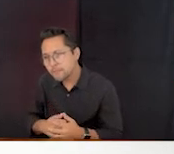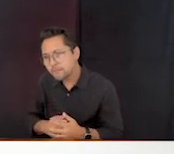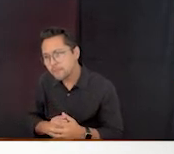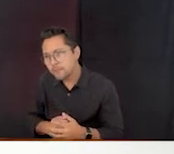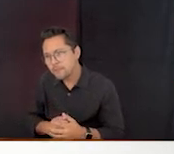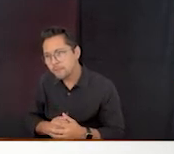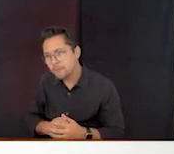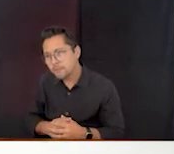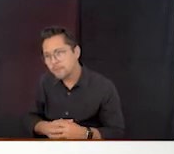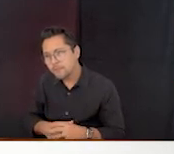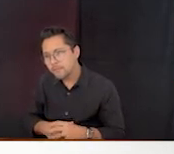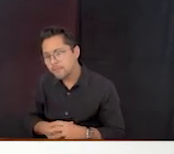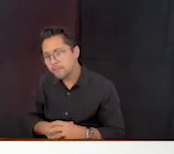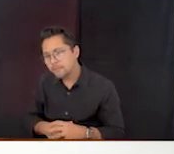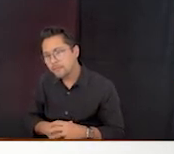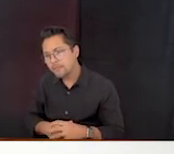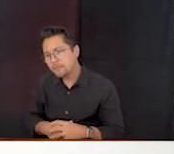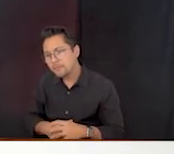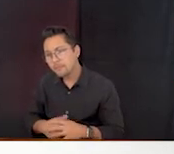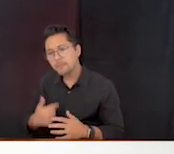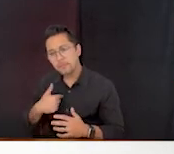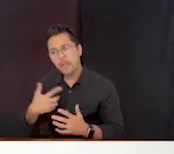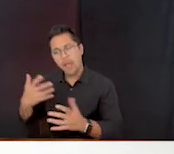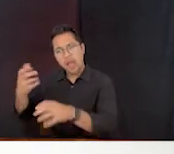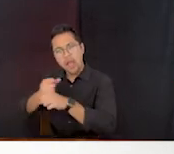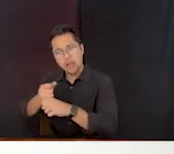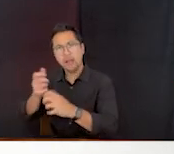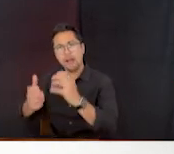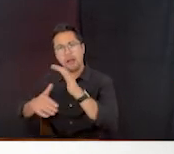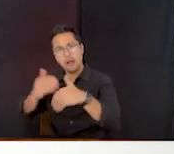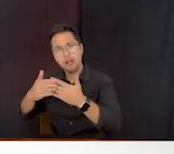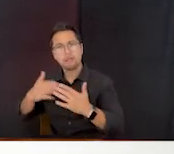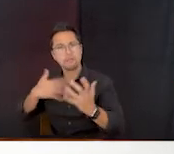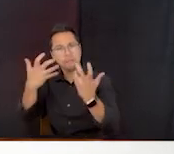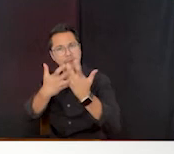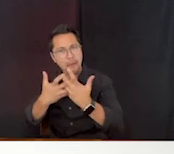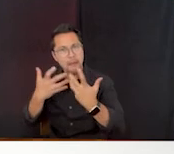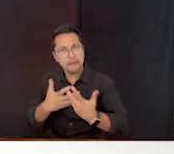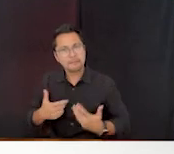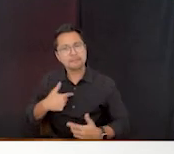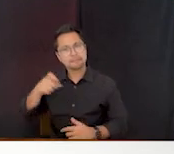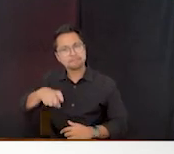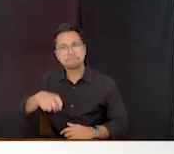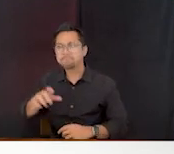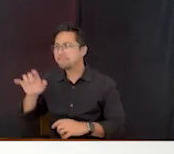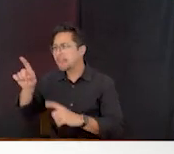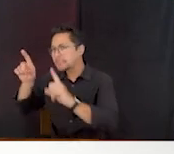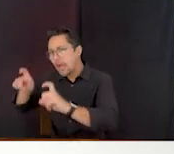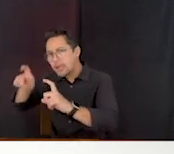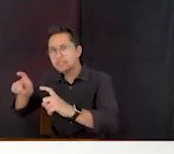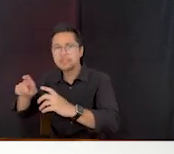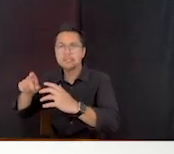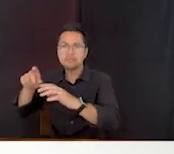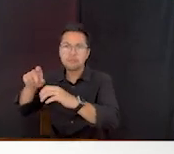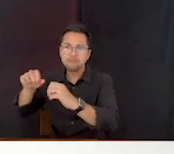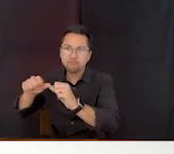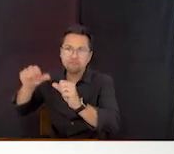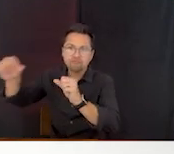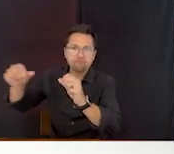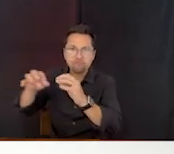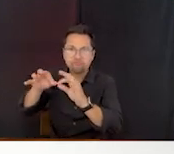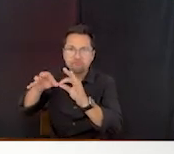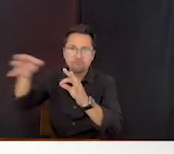up. I got a lot of accommodations I needed regarding taking tests, and I become more involved with it over time. Even became